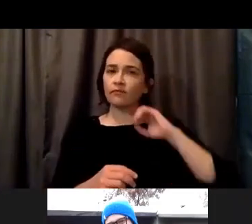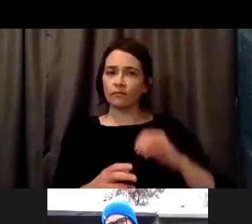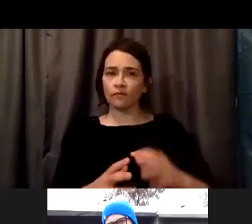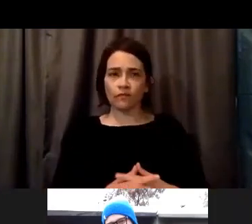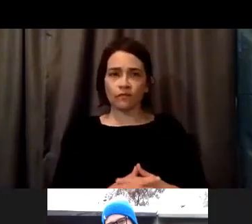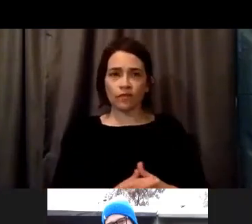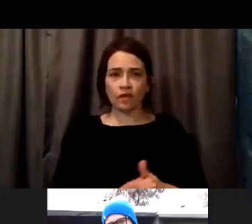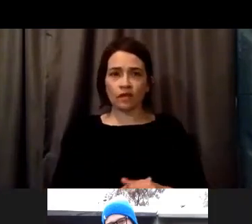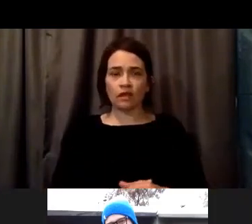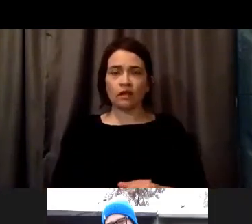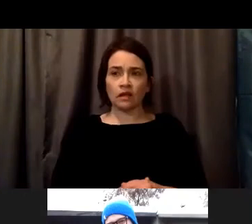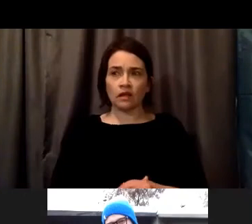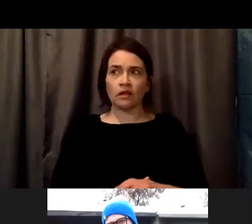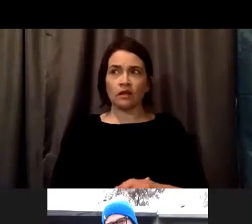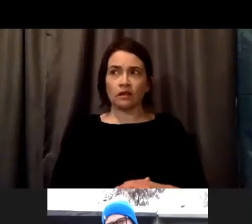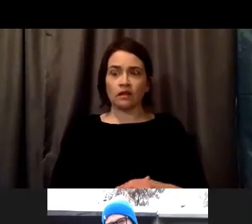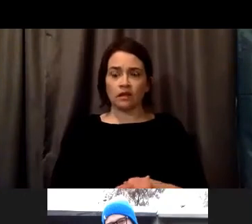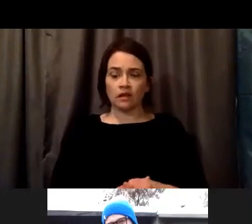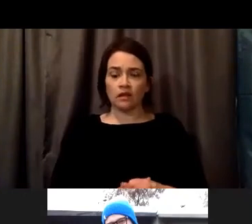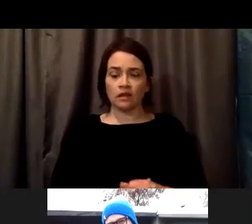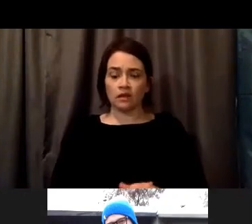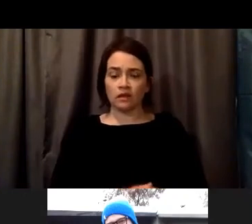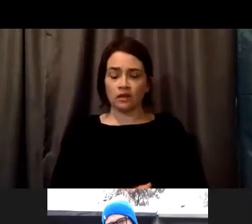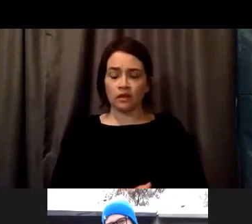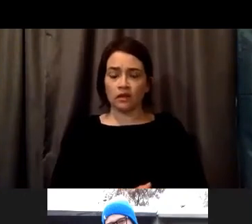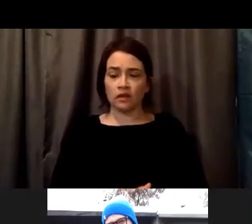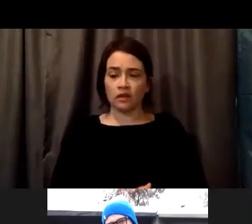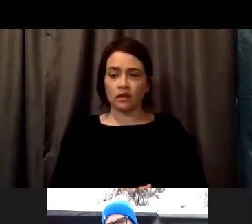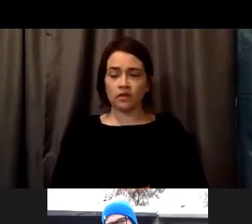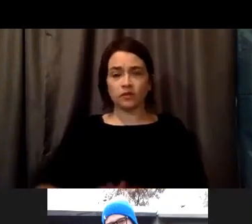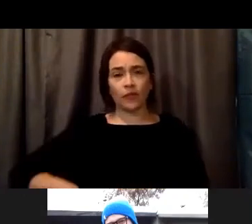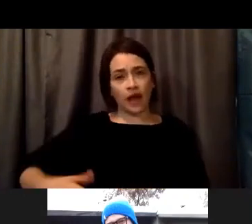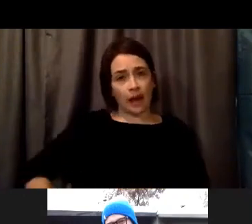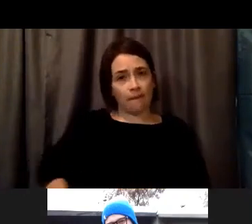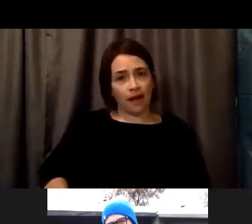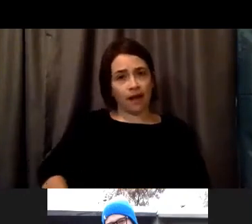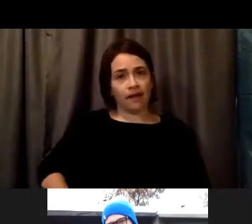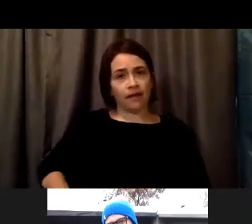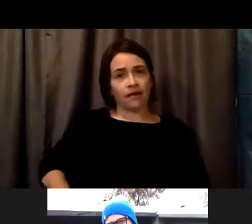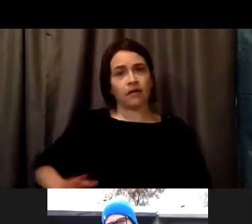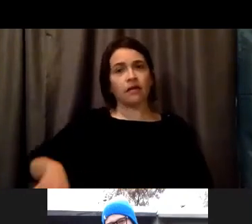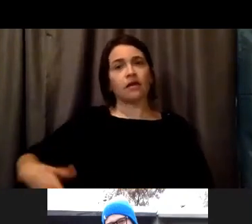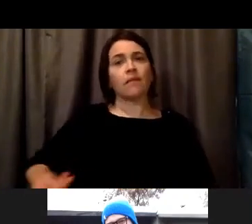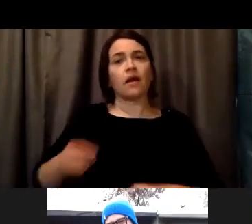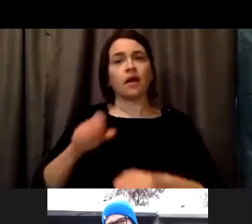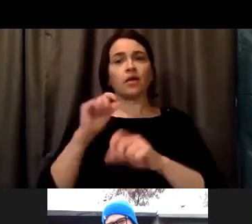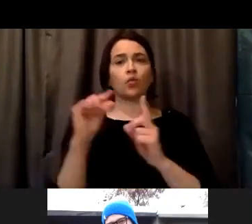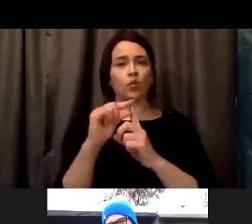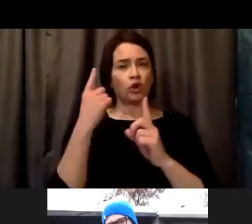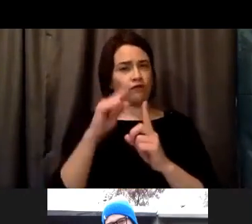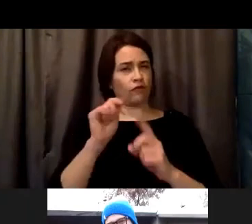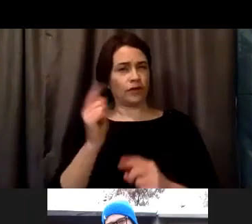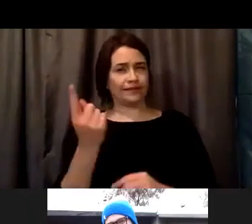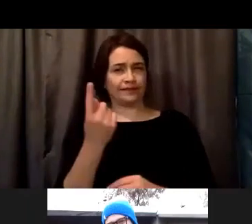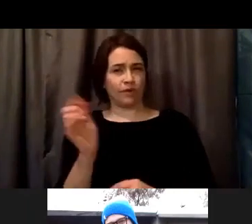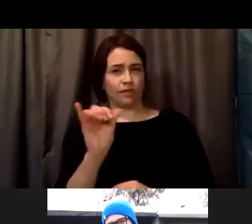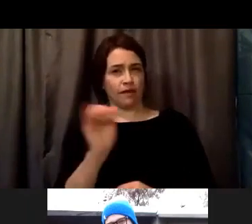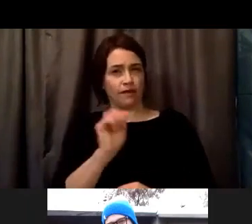there's the Khmer word for someone like myself is